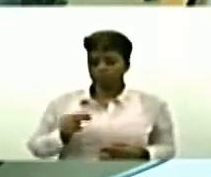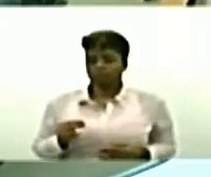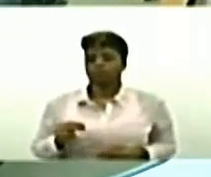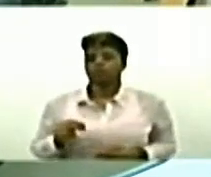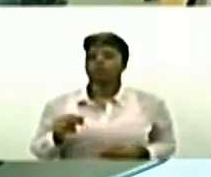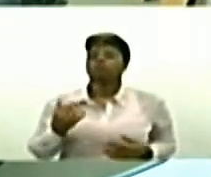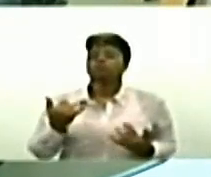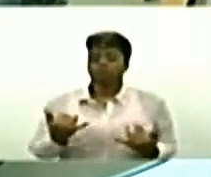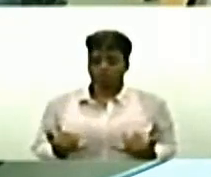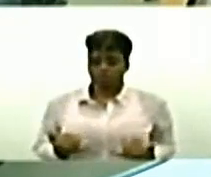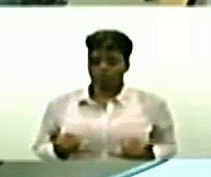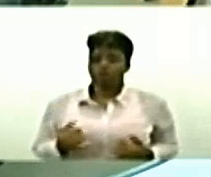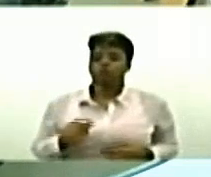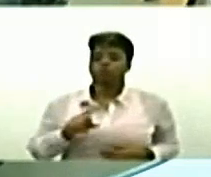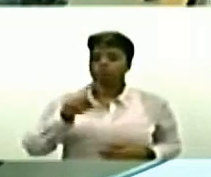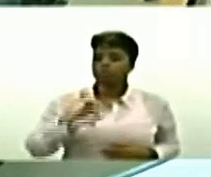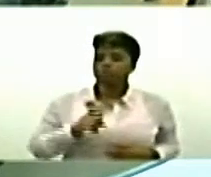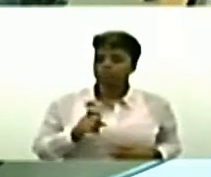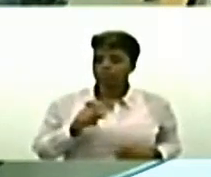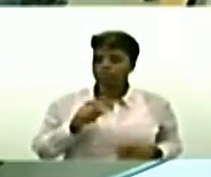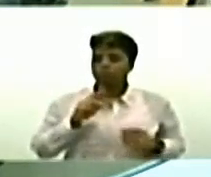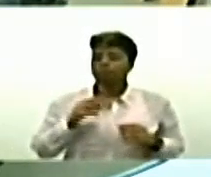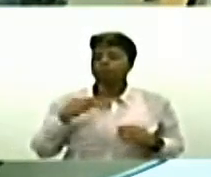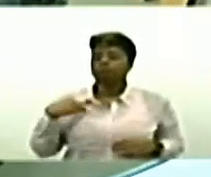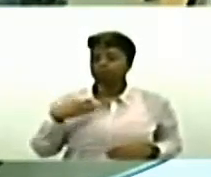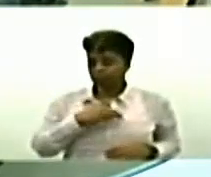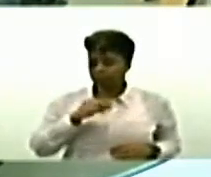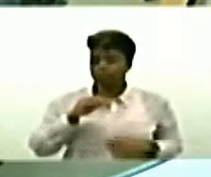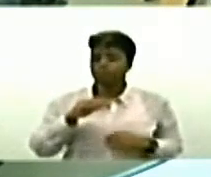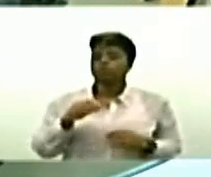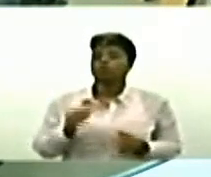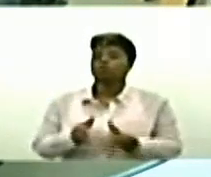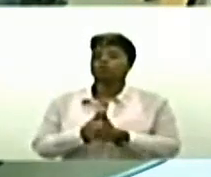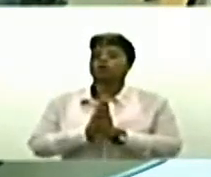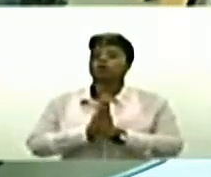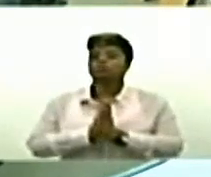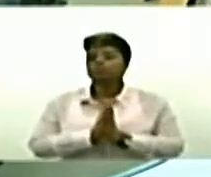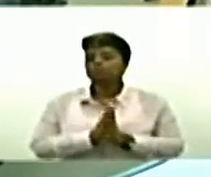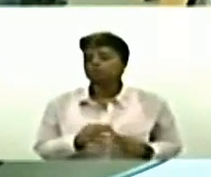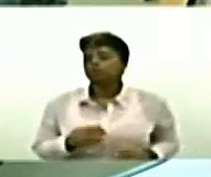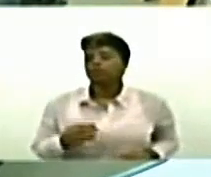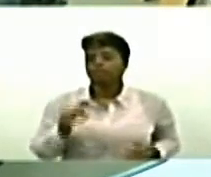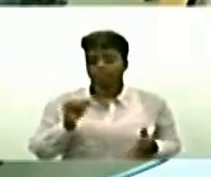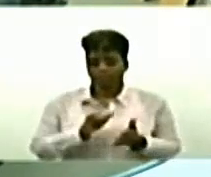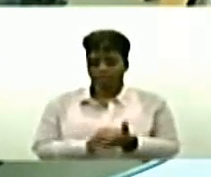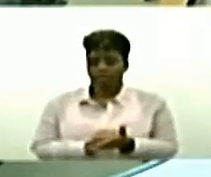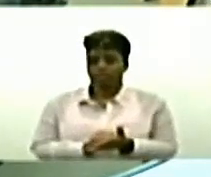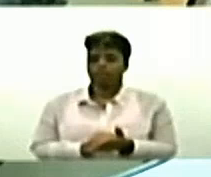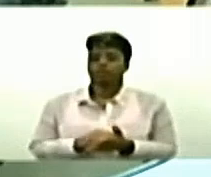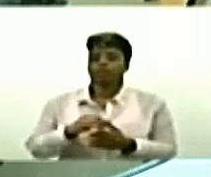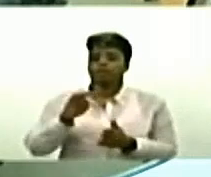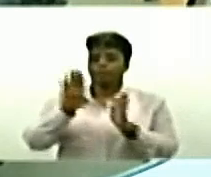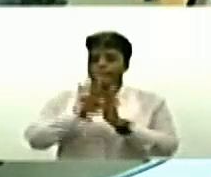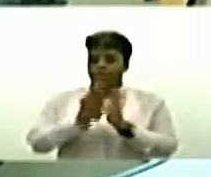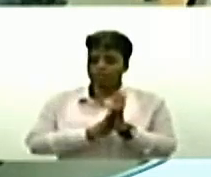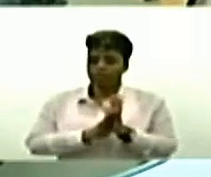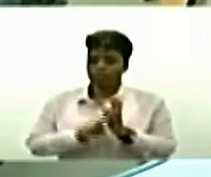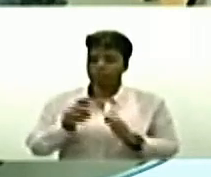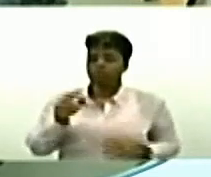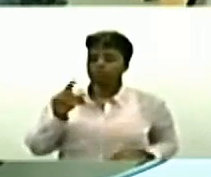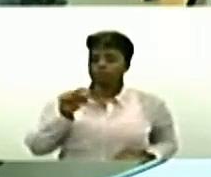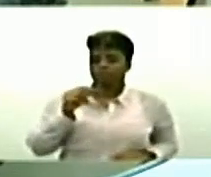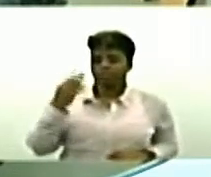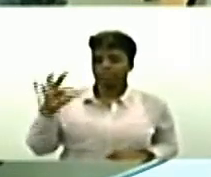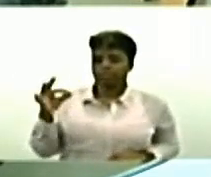question. Honourable members, the question is that the Appropriation 2019 Bill 2018